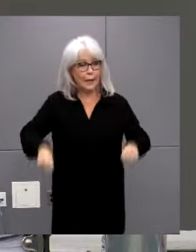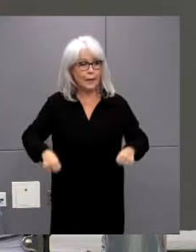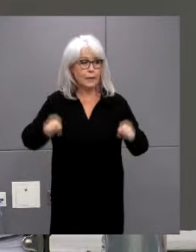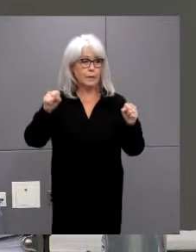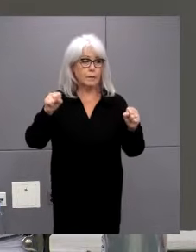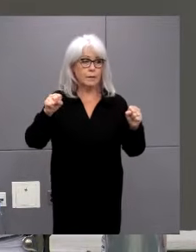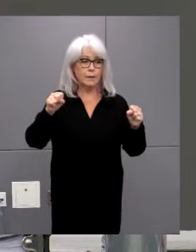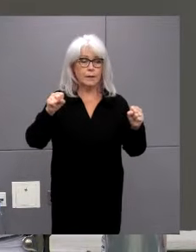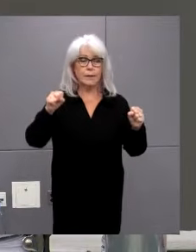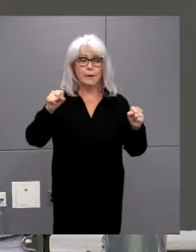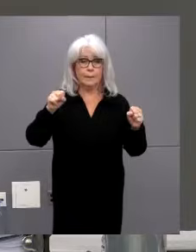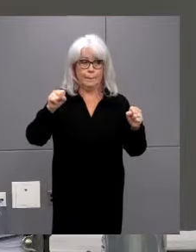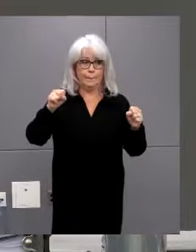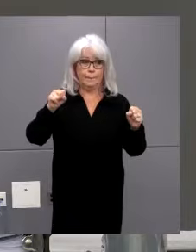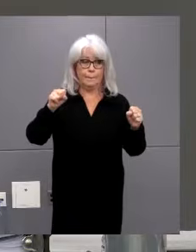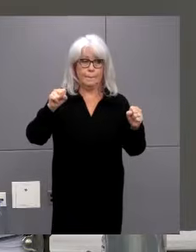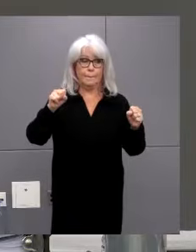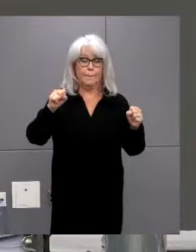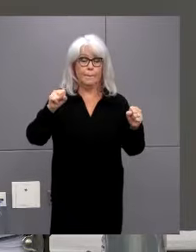amendment.